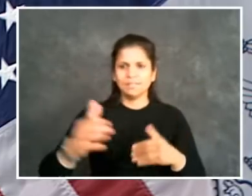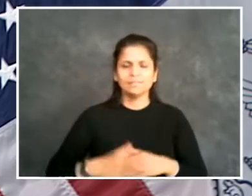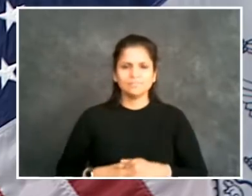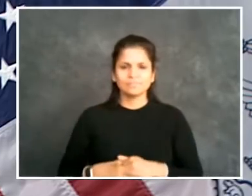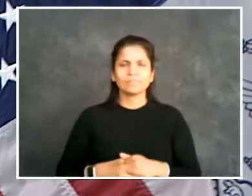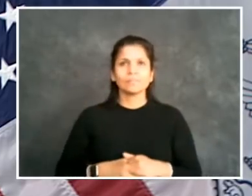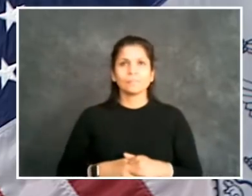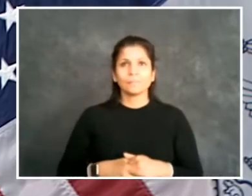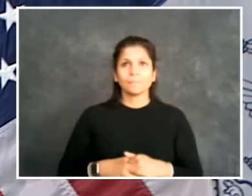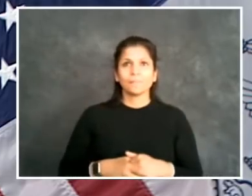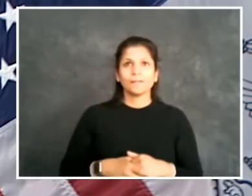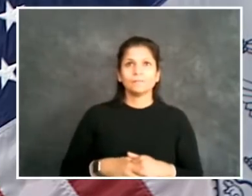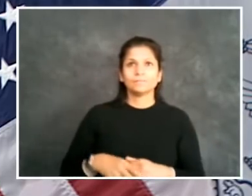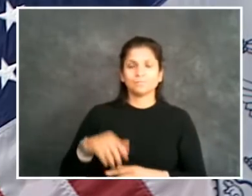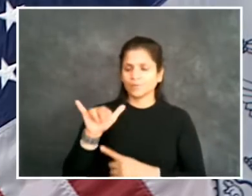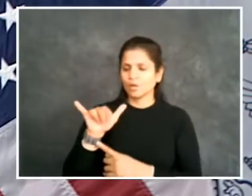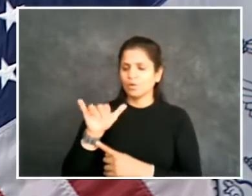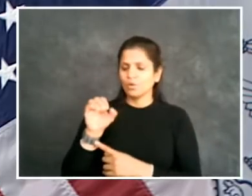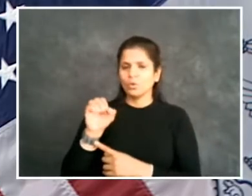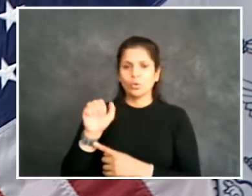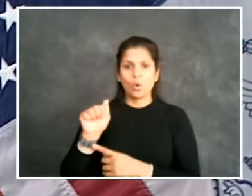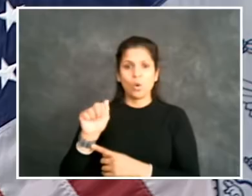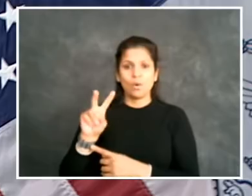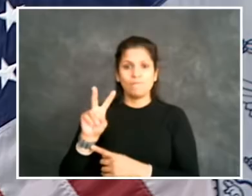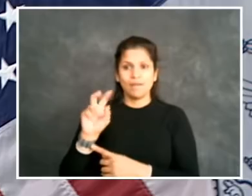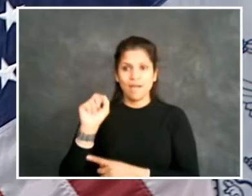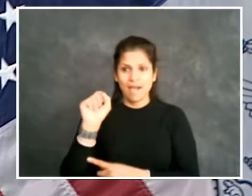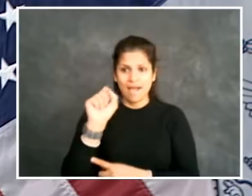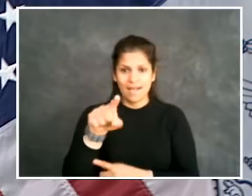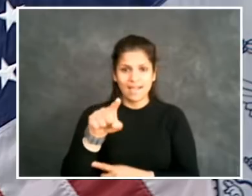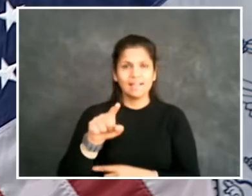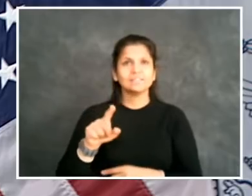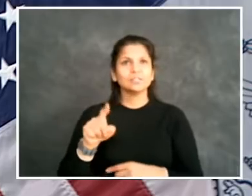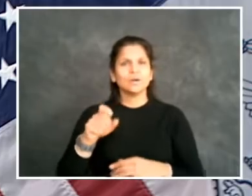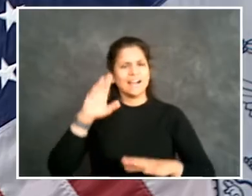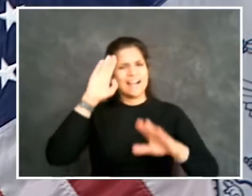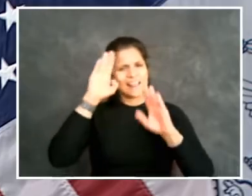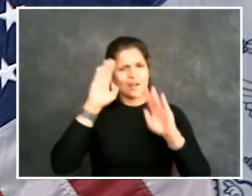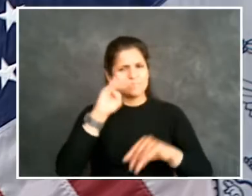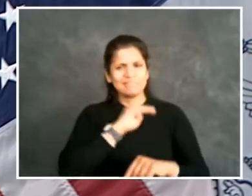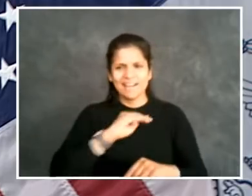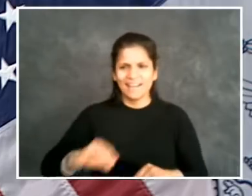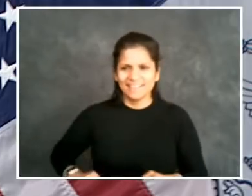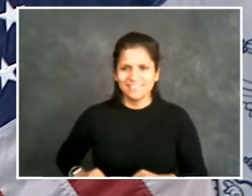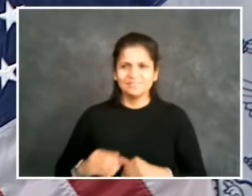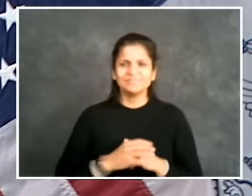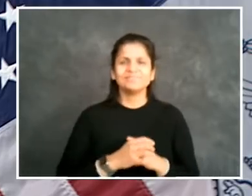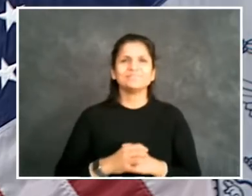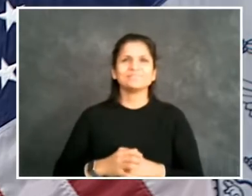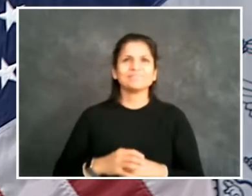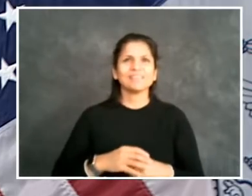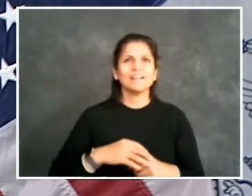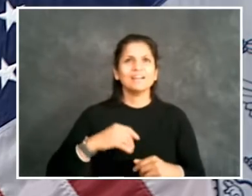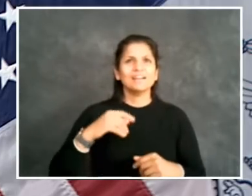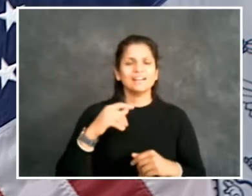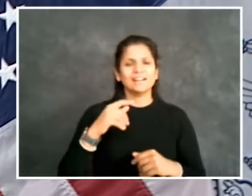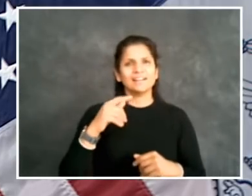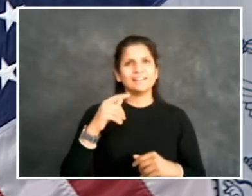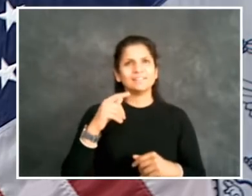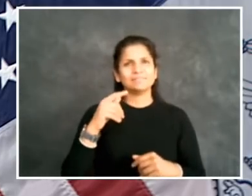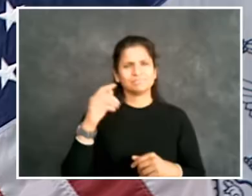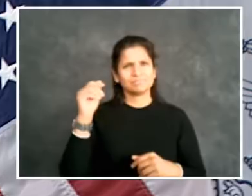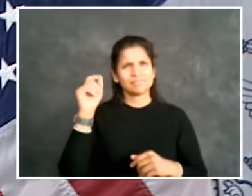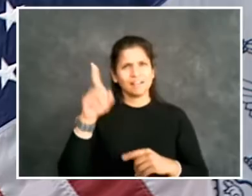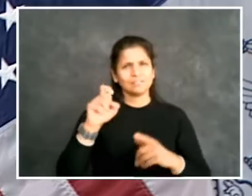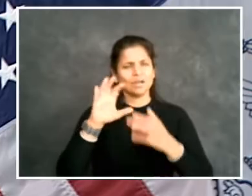Yeah, hi, Mr. Mayor. On the funeral home issue, this actually isn't the first case where a funeral home has